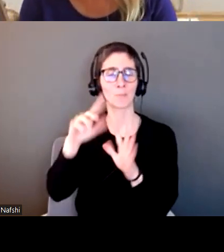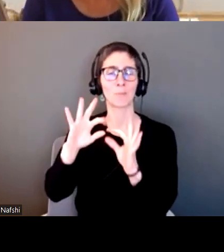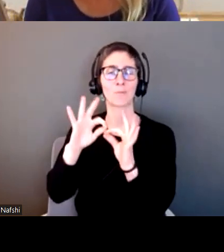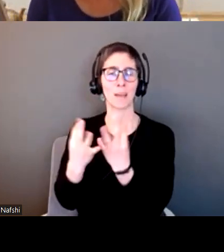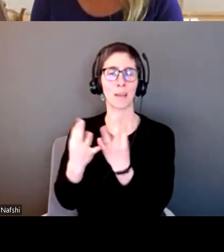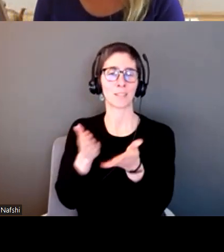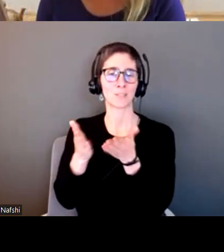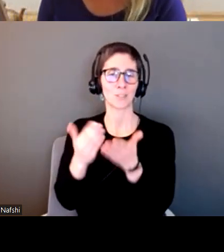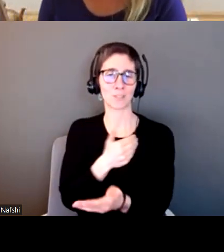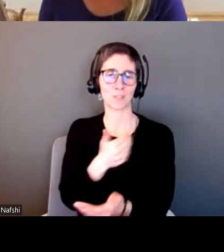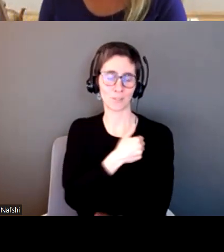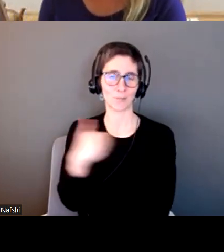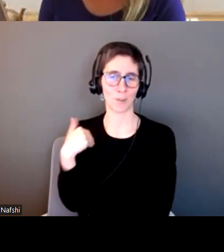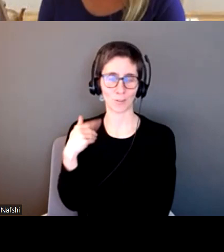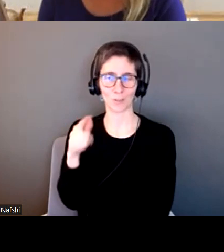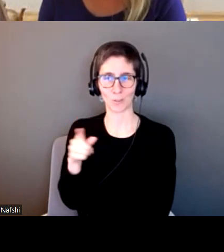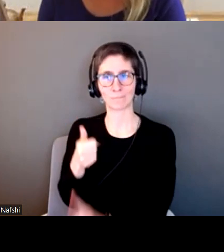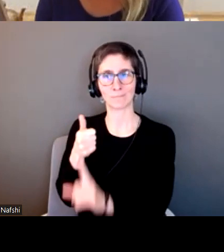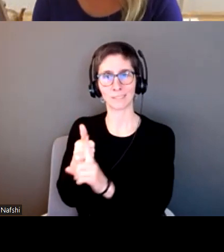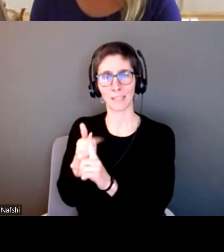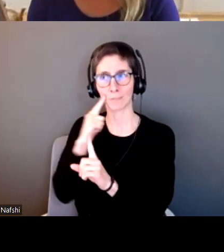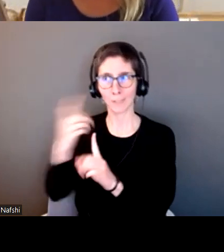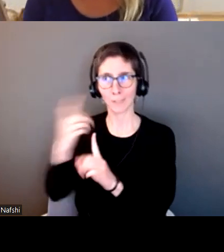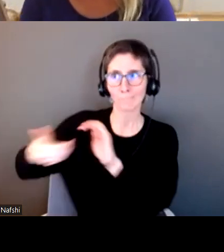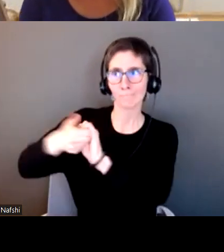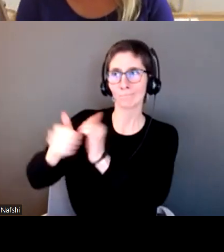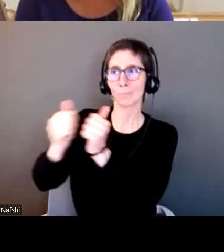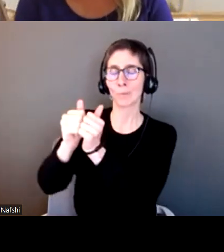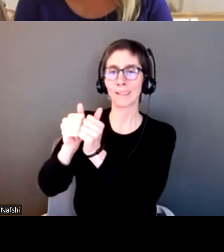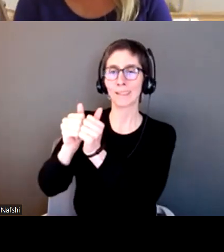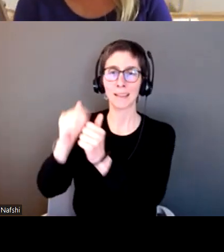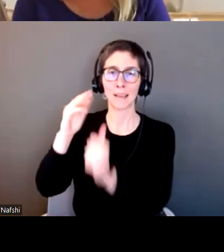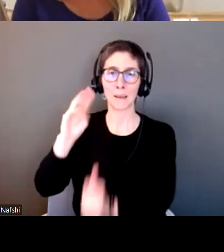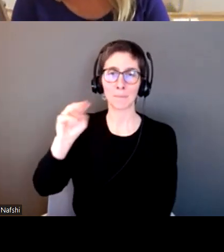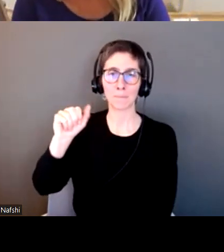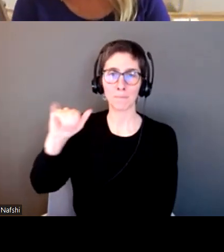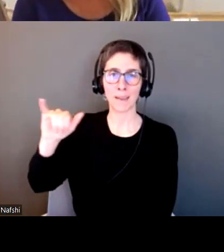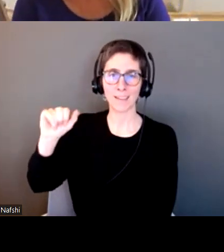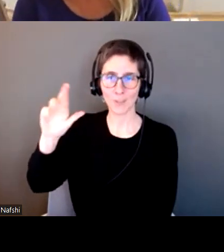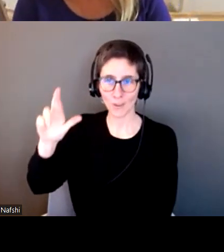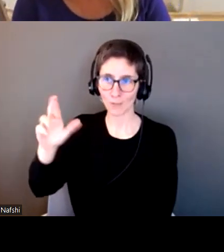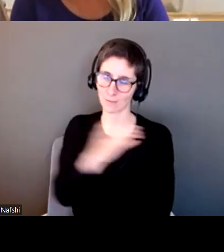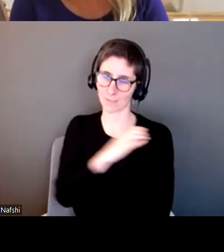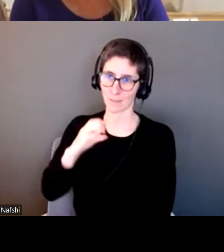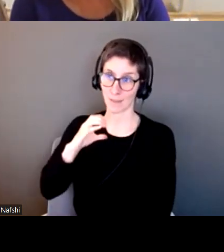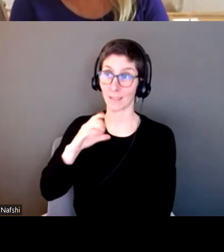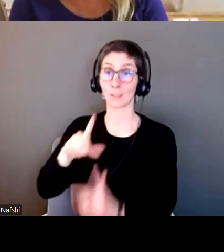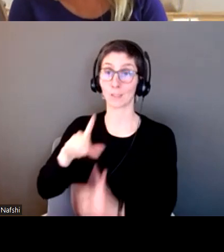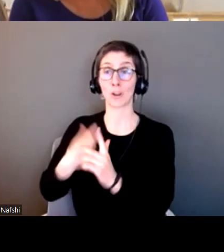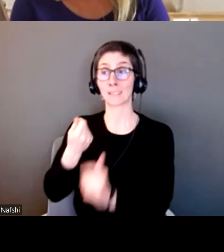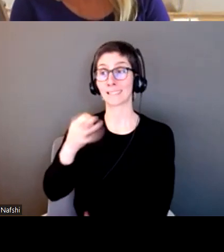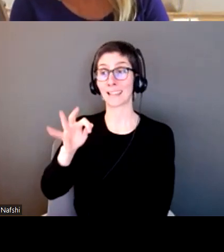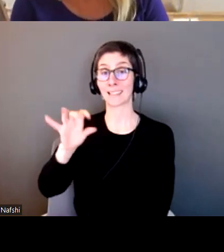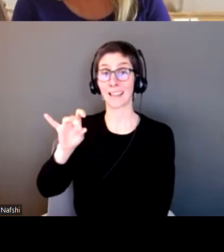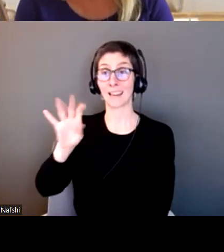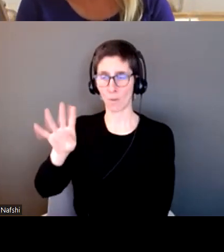was instrumental in working with the Mayor's Committee in 1984 and onwards in Toronto to recognize